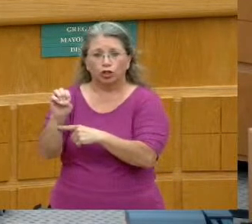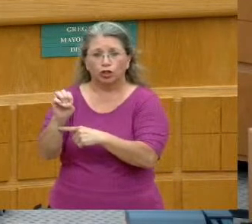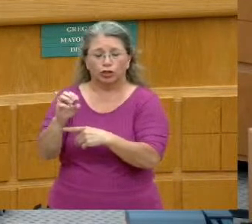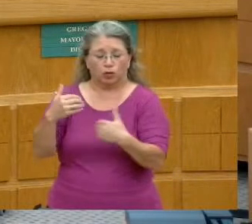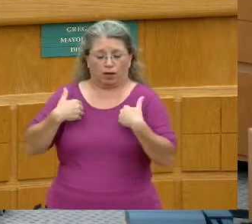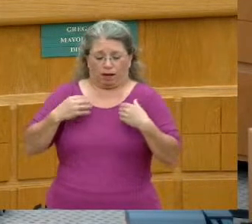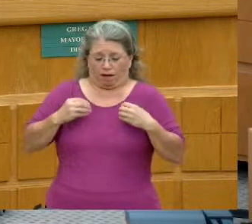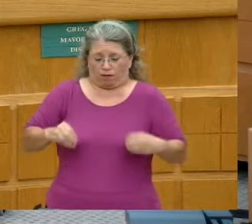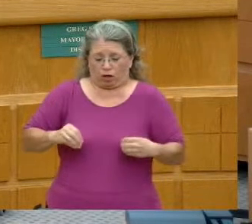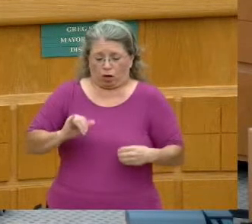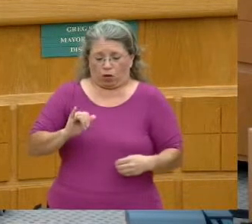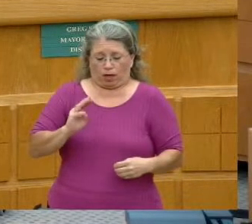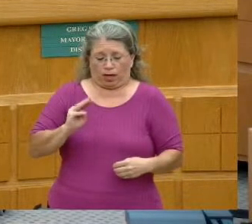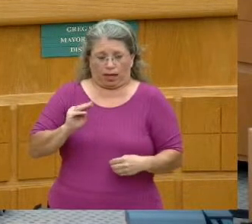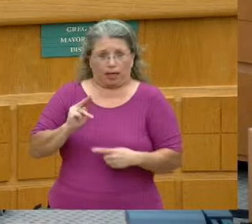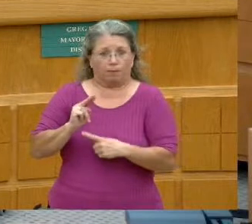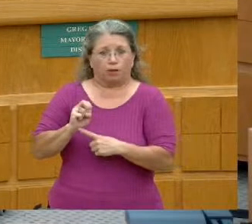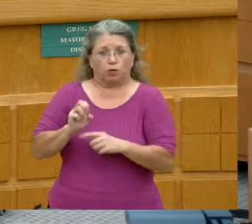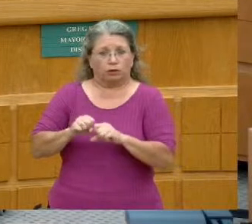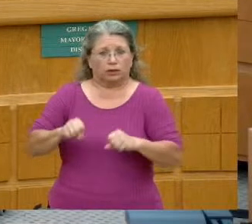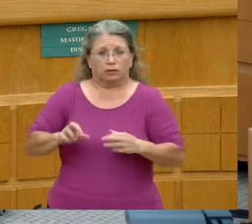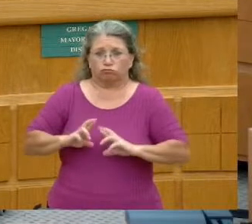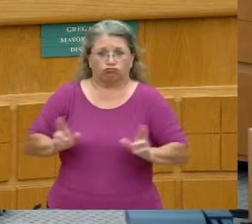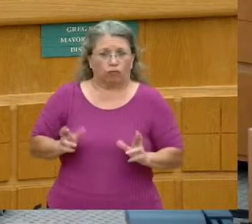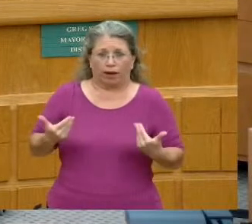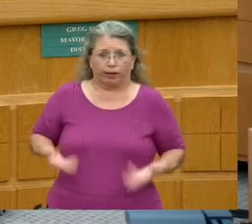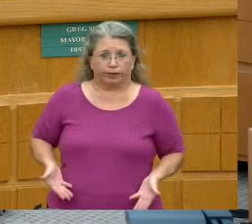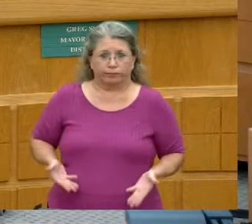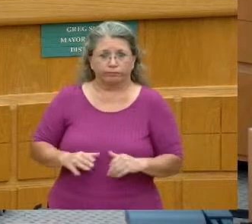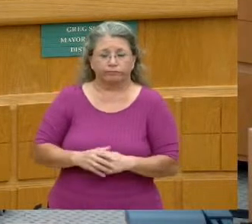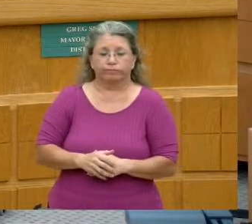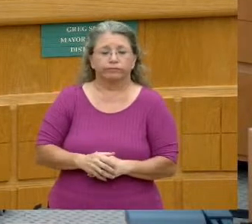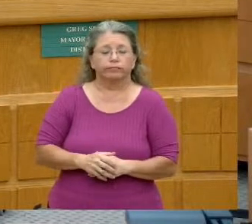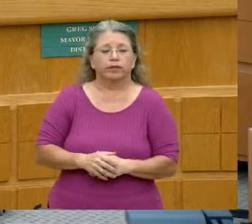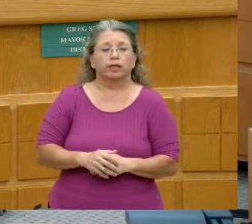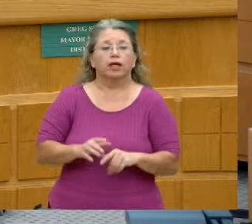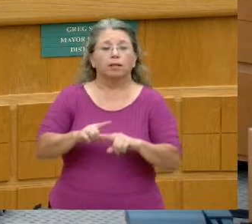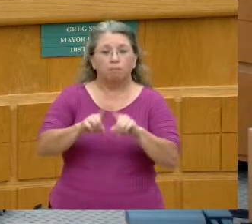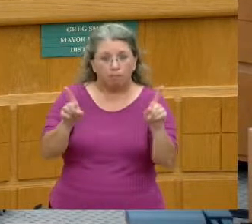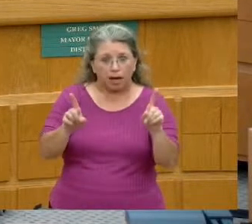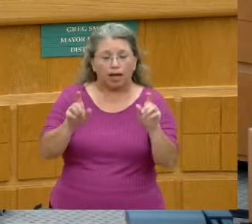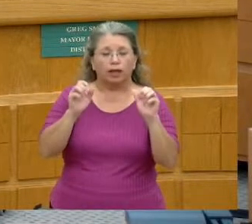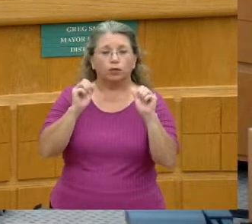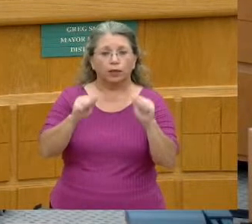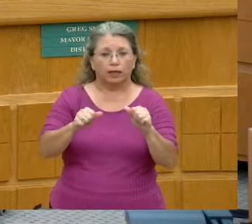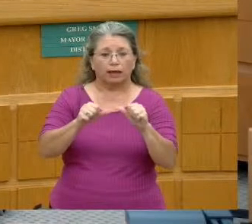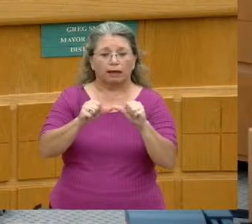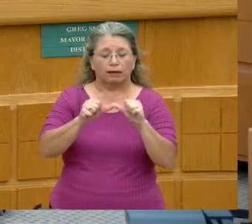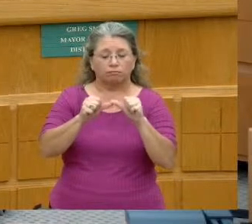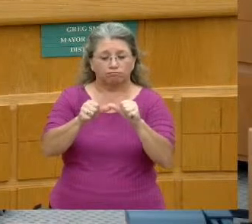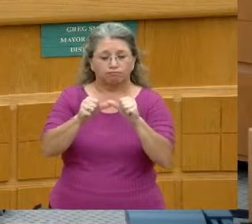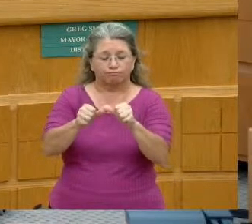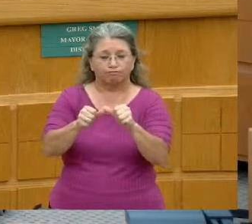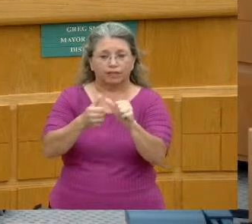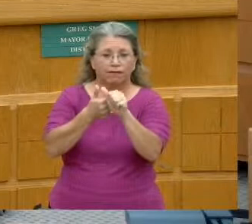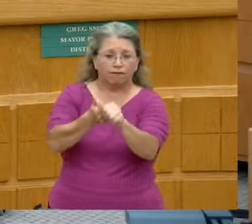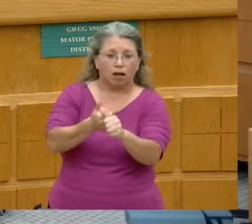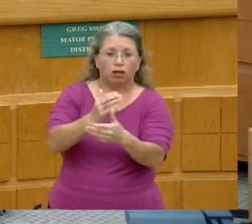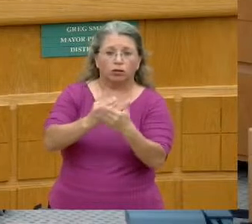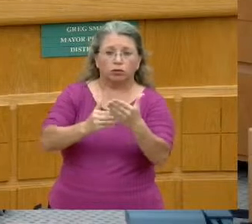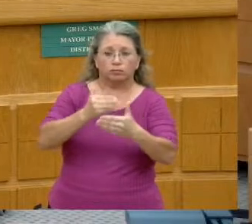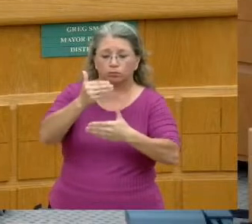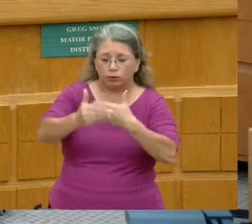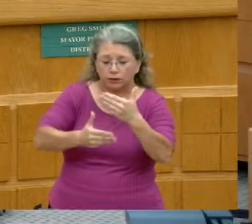virus, and we can continue to be safe, though, by practicing some of the things we've been saying for months, which is